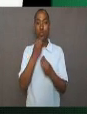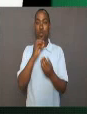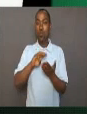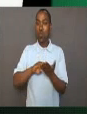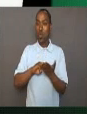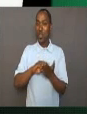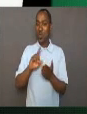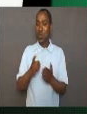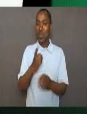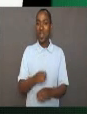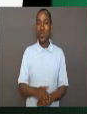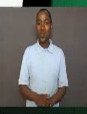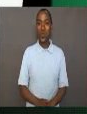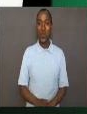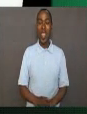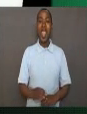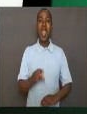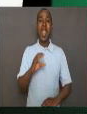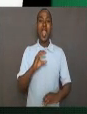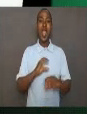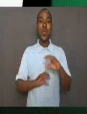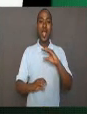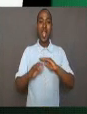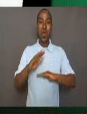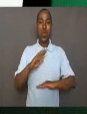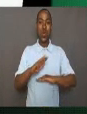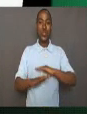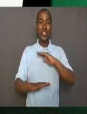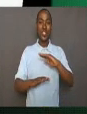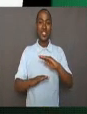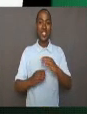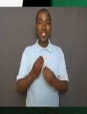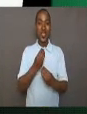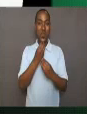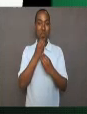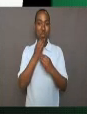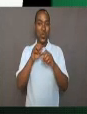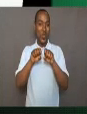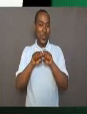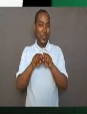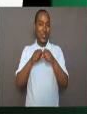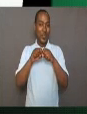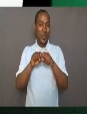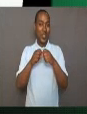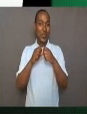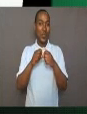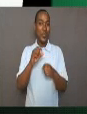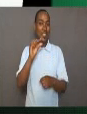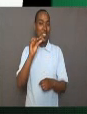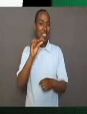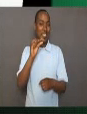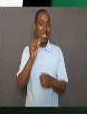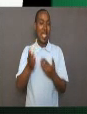particles. The chemical process breaks them down further into small,